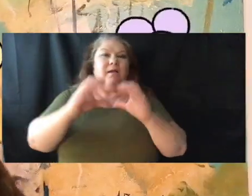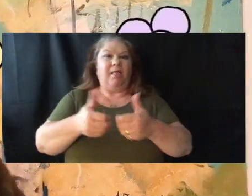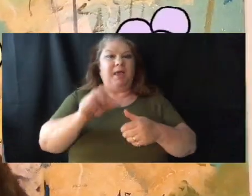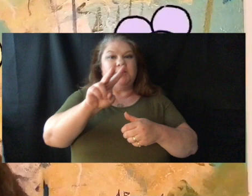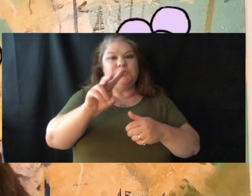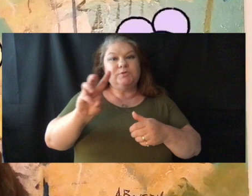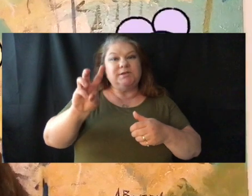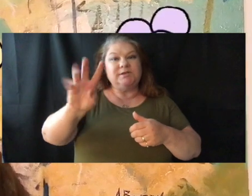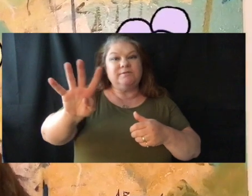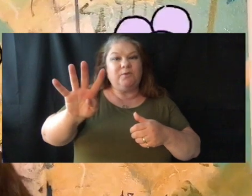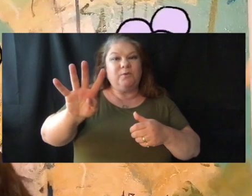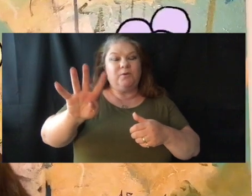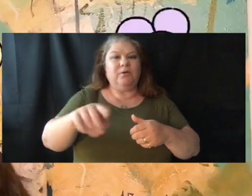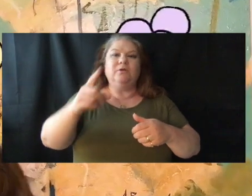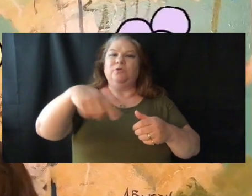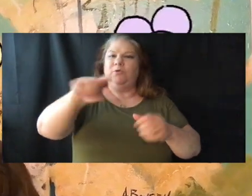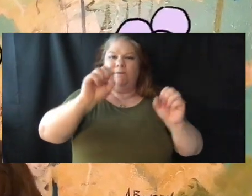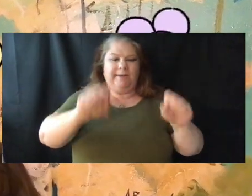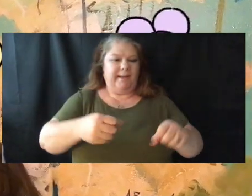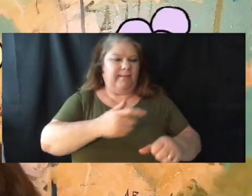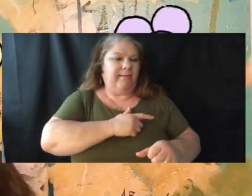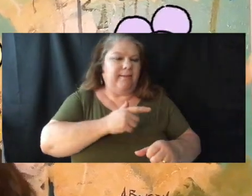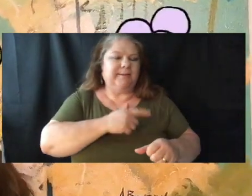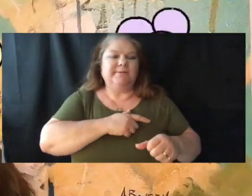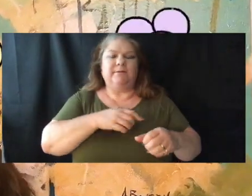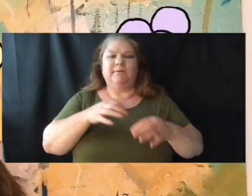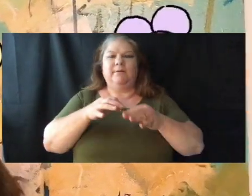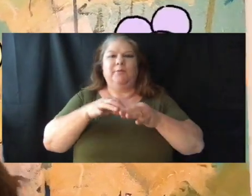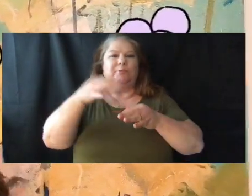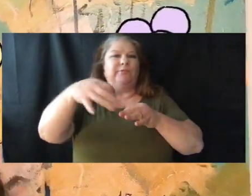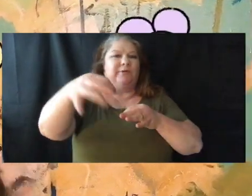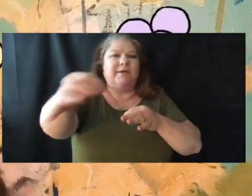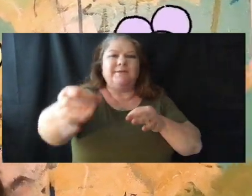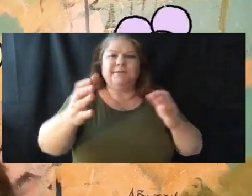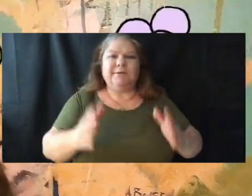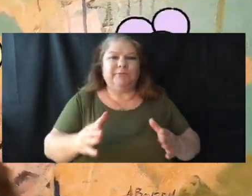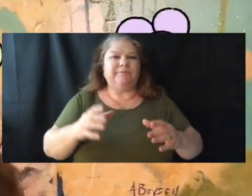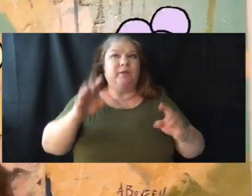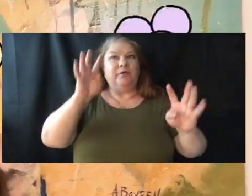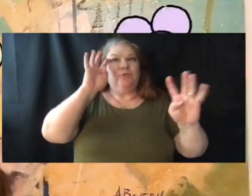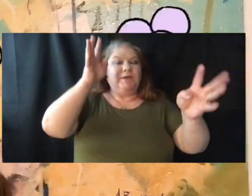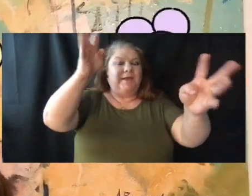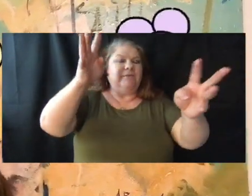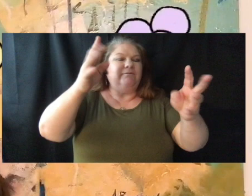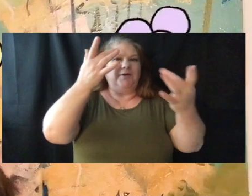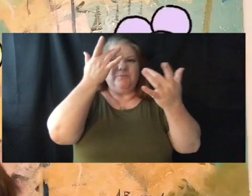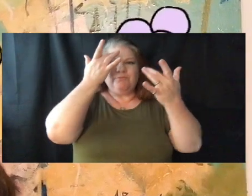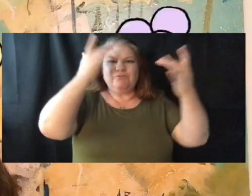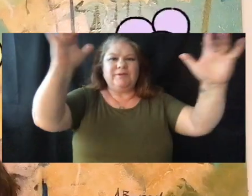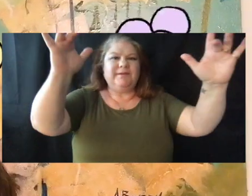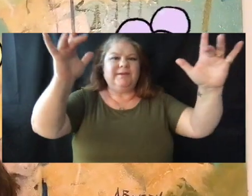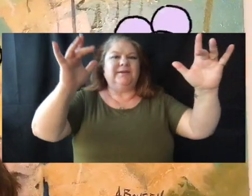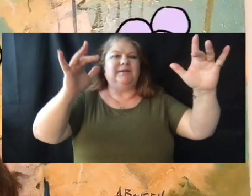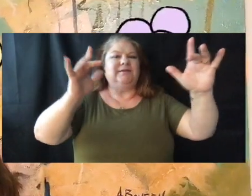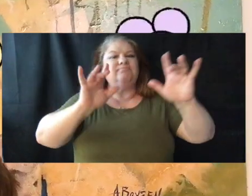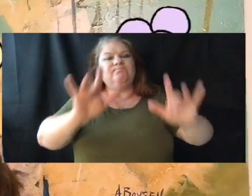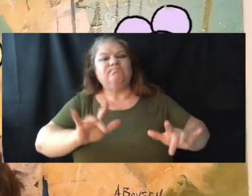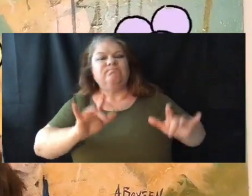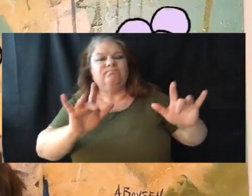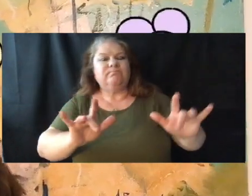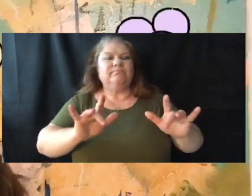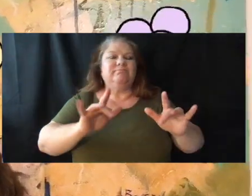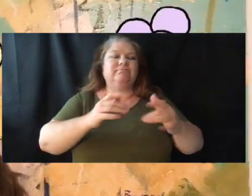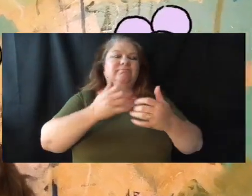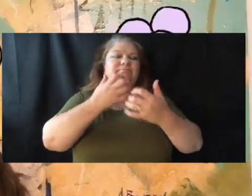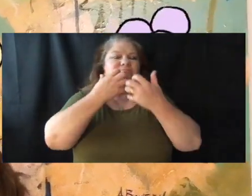As a class 264, you can be lazy, procrastinators, creative, brilliant,